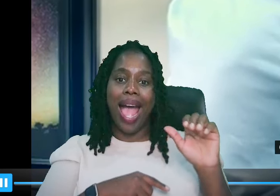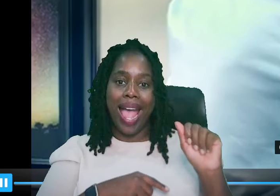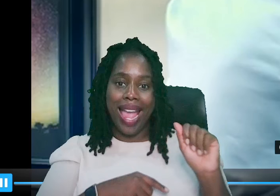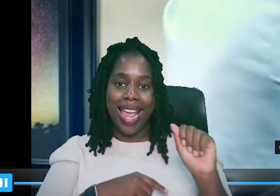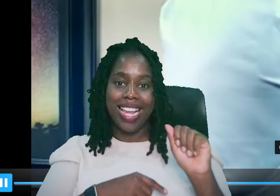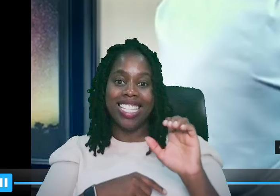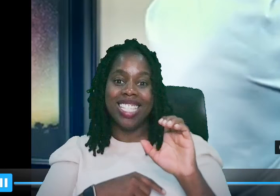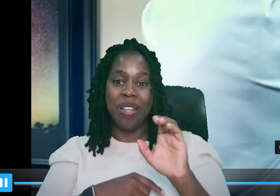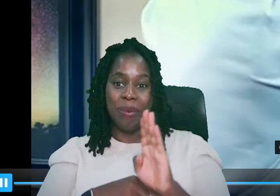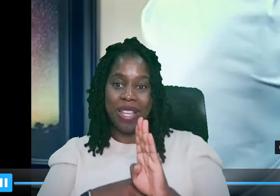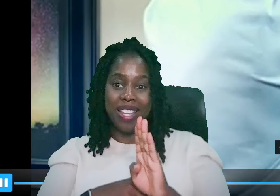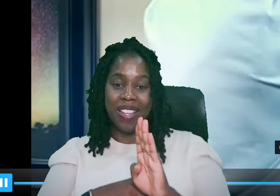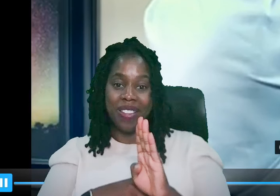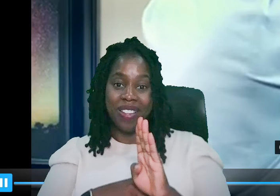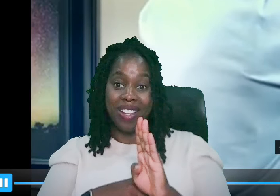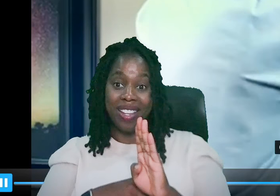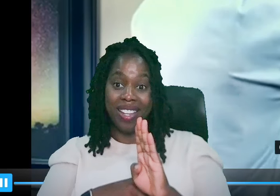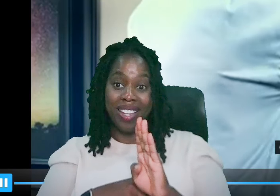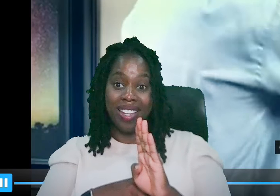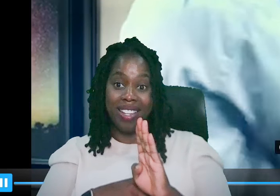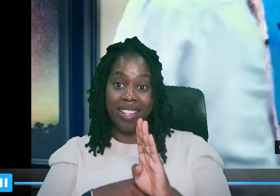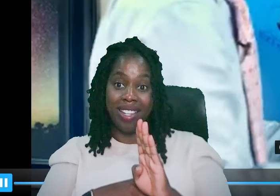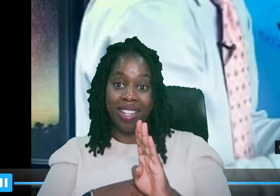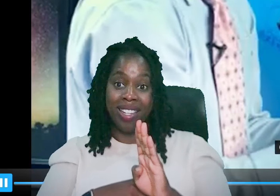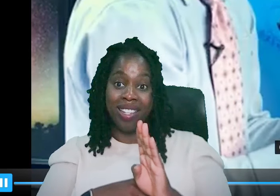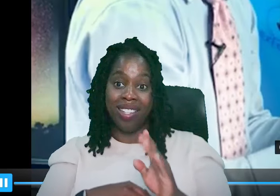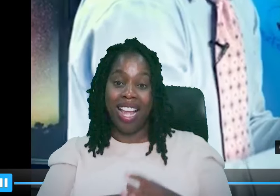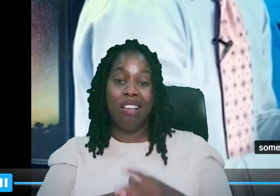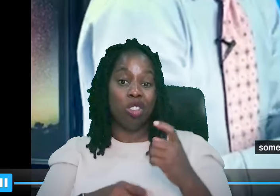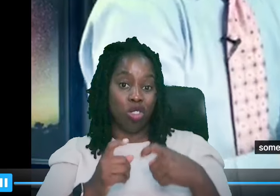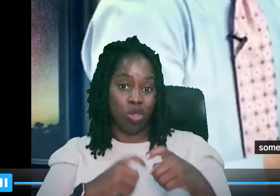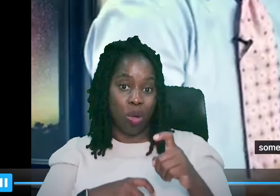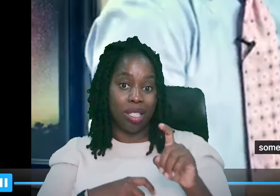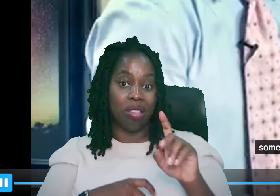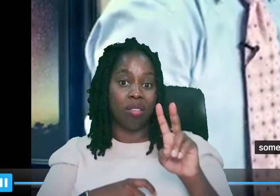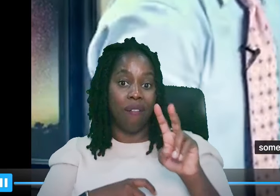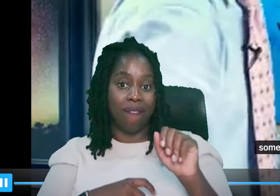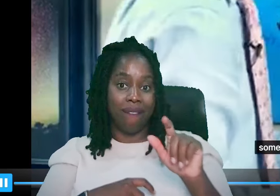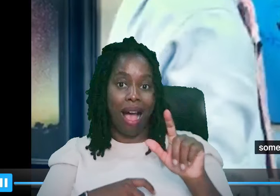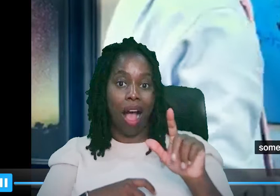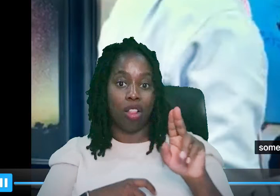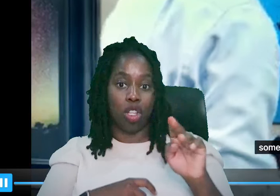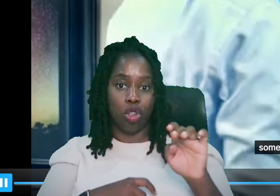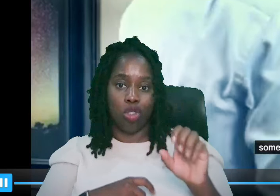ACD. Right? And if we use substitution for their values, we come up with something algebraic.